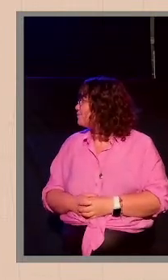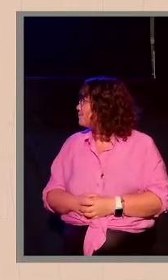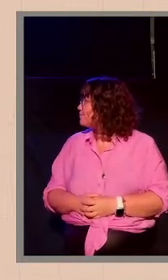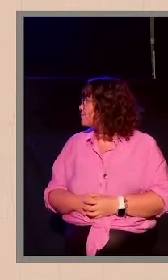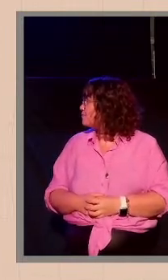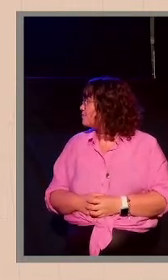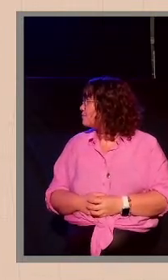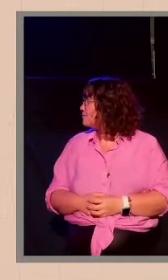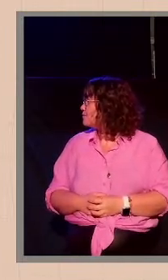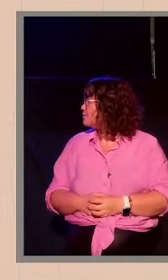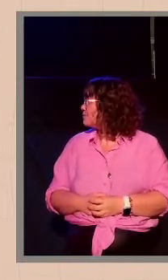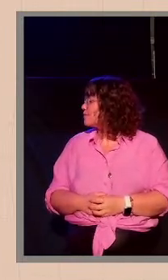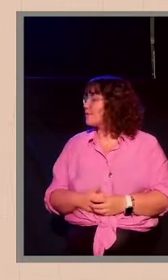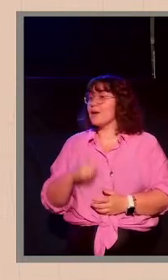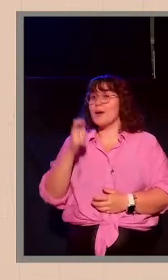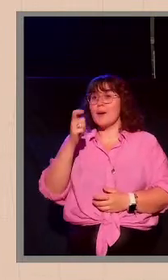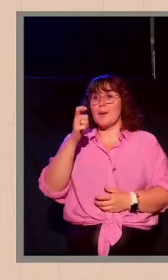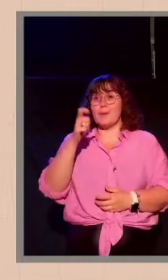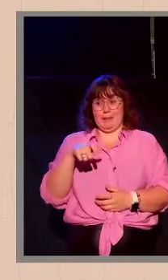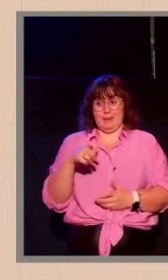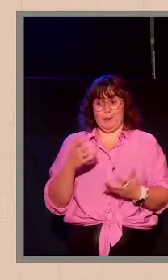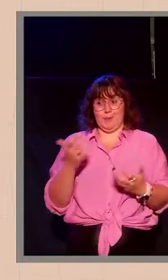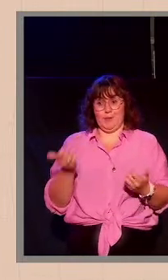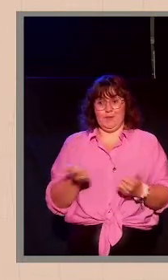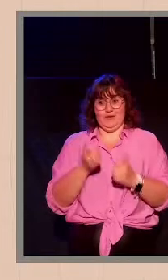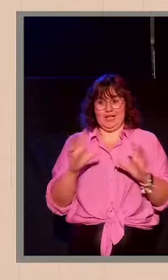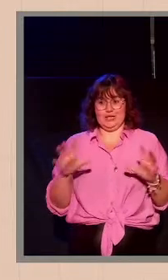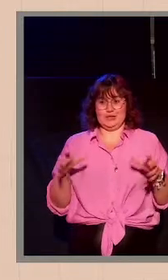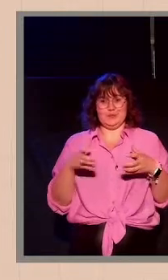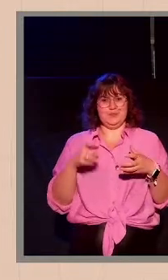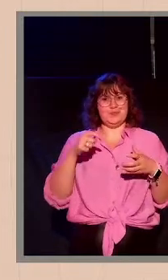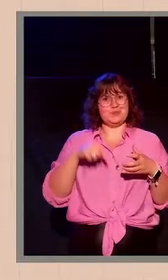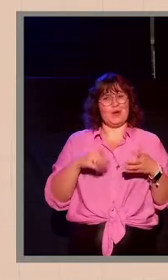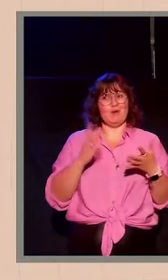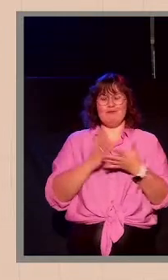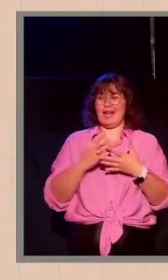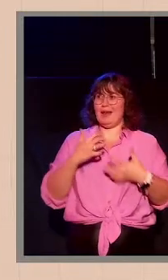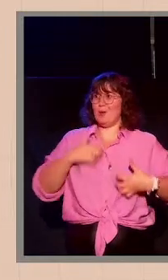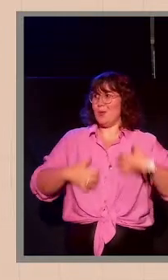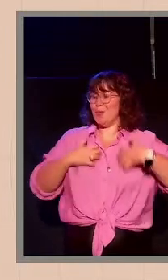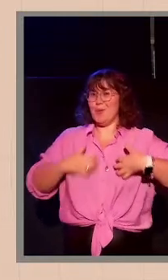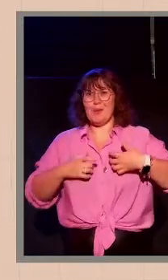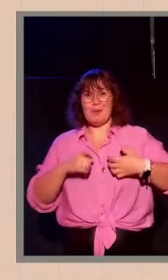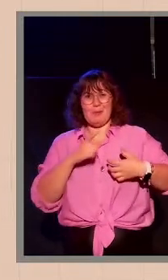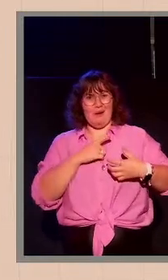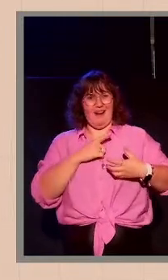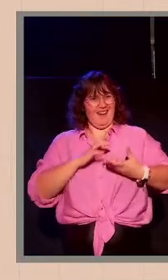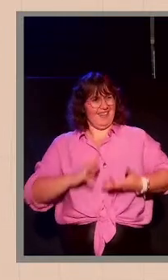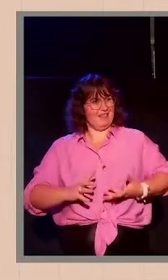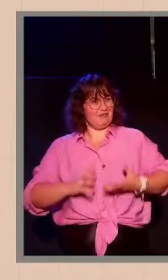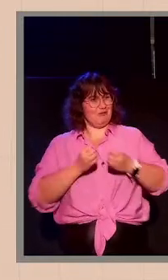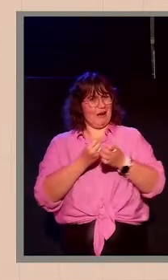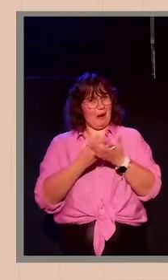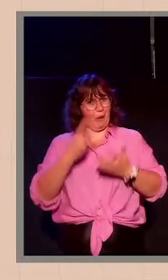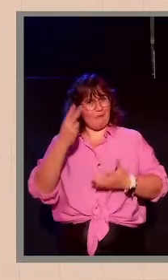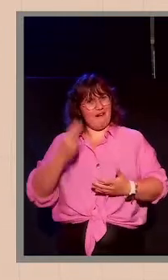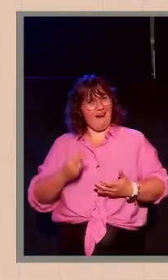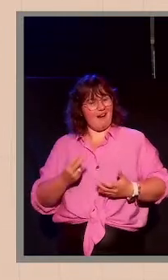And people come out of that really buzzing because they've created a lot of art.